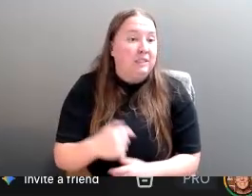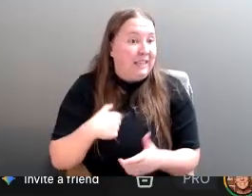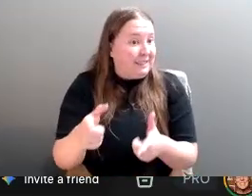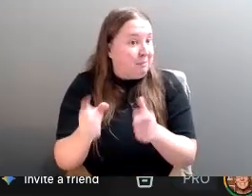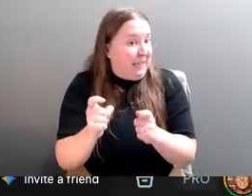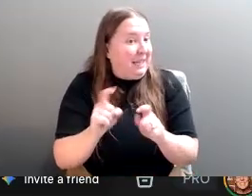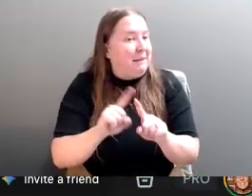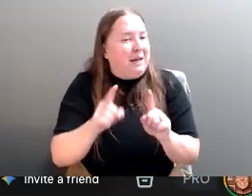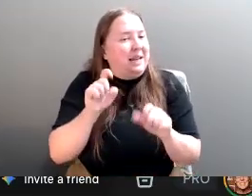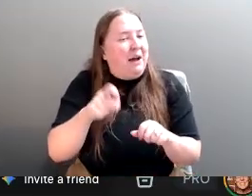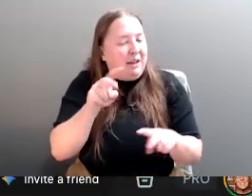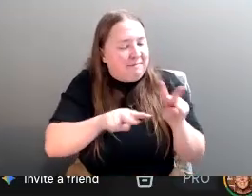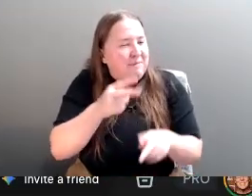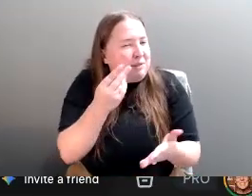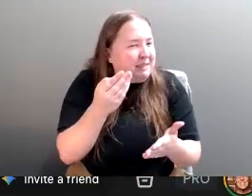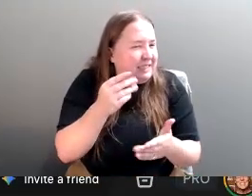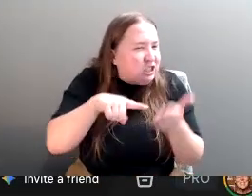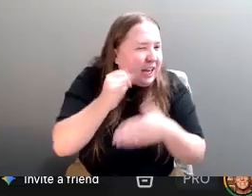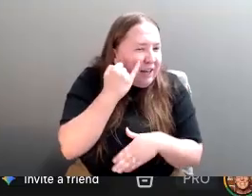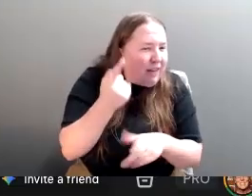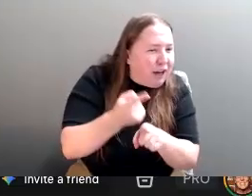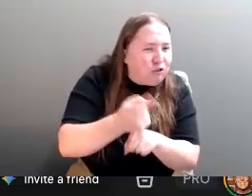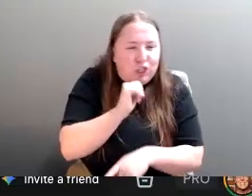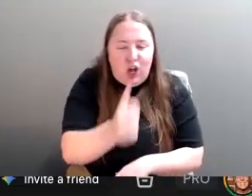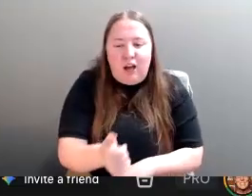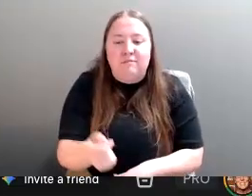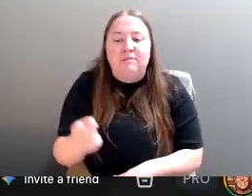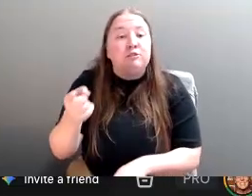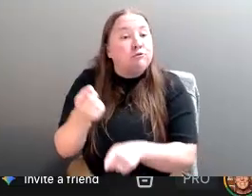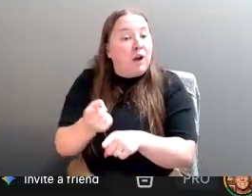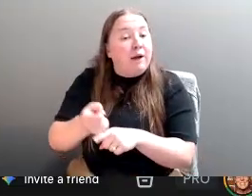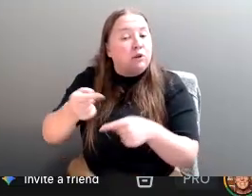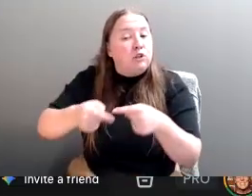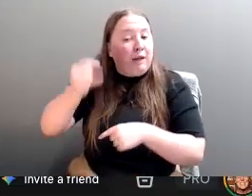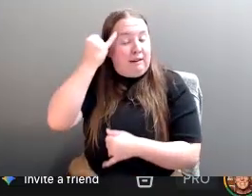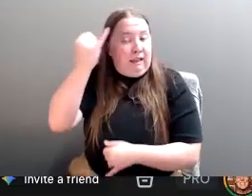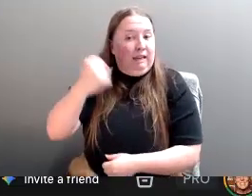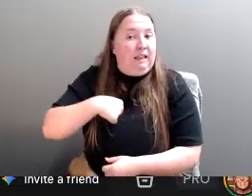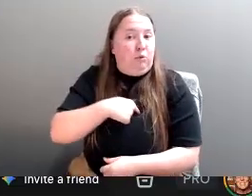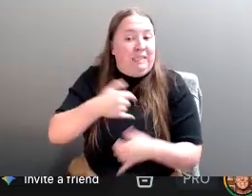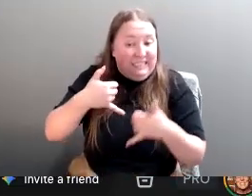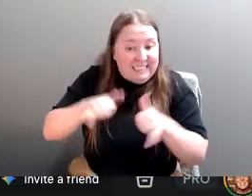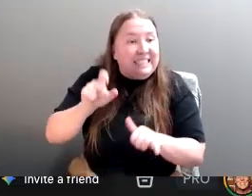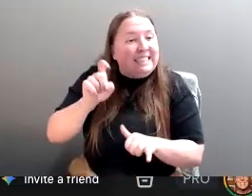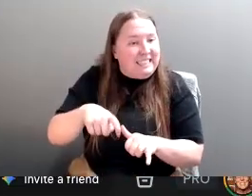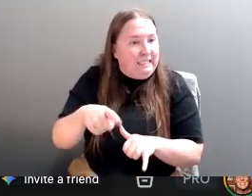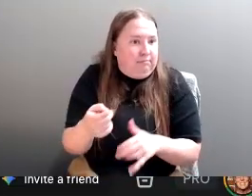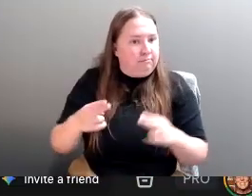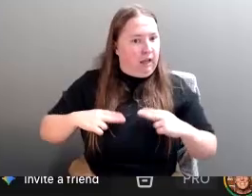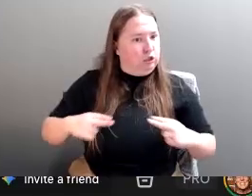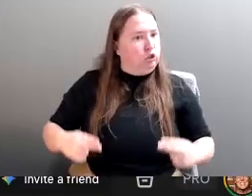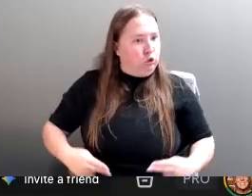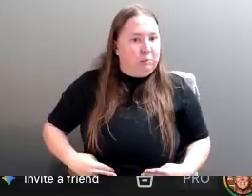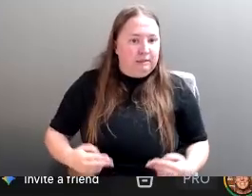now you have to vet everything. Yeah. But that goes back to that idea of that we still need to, as humans,